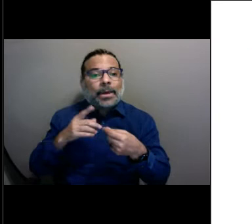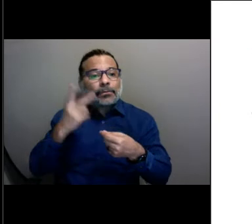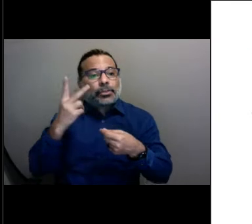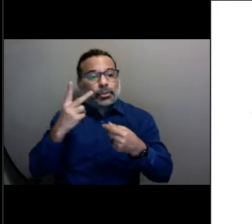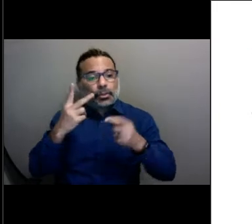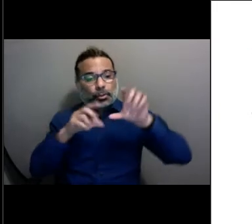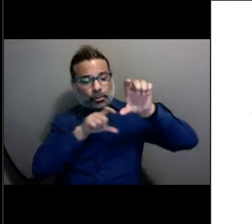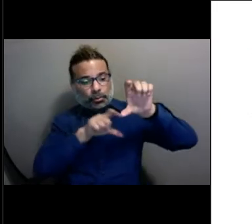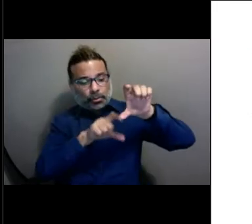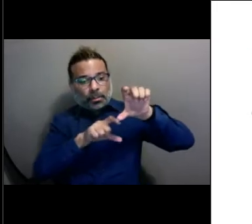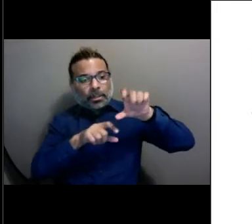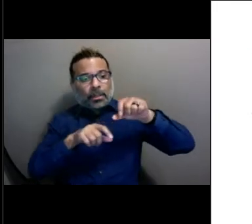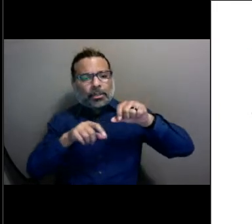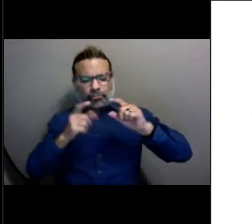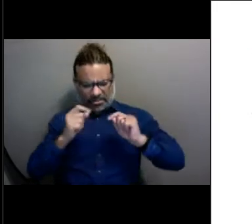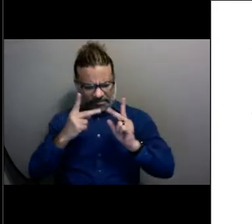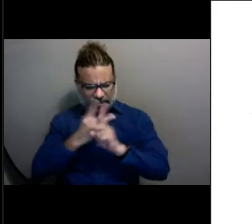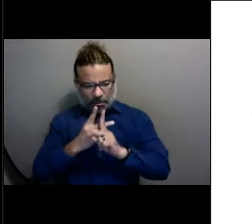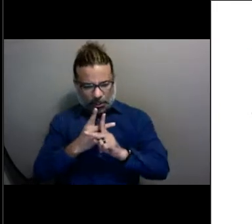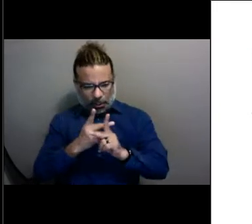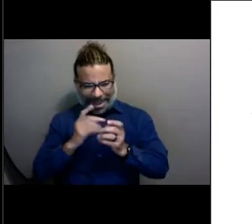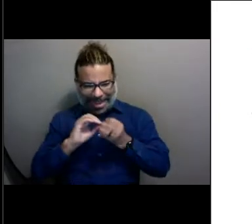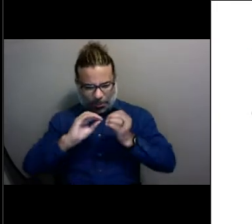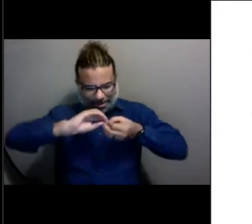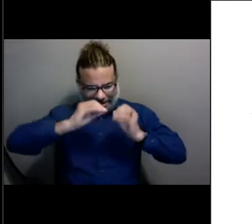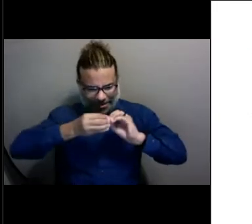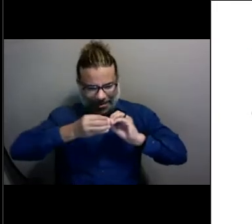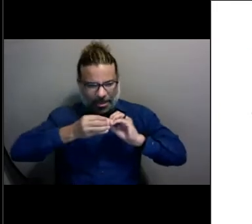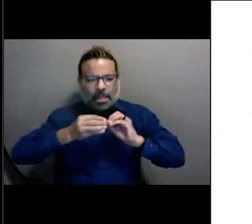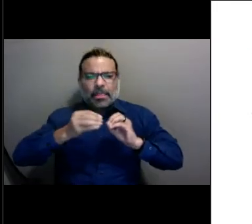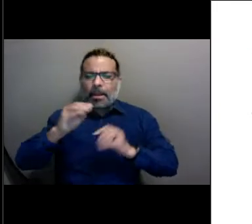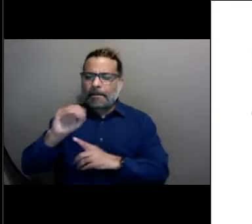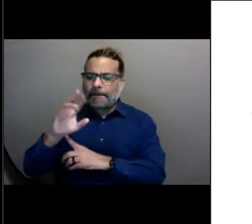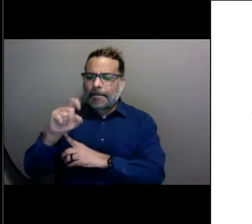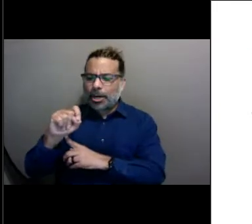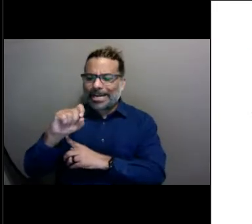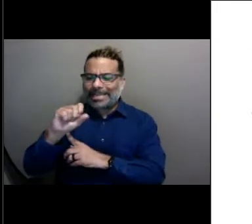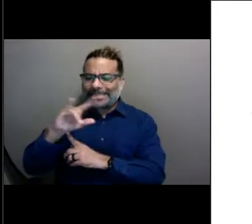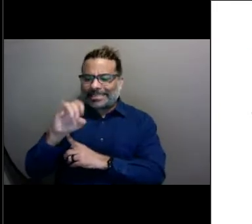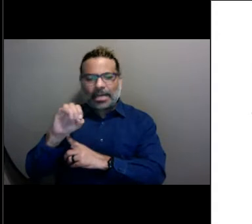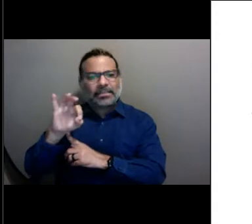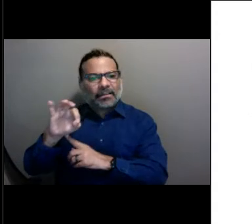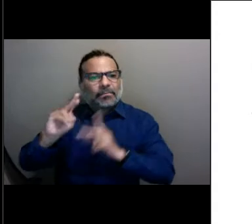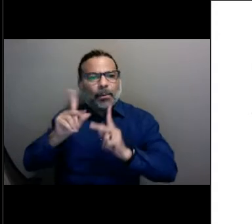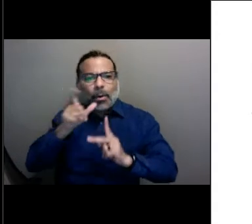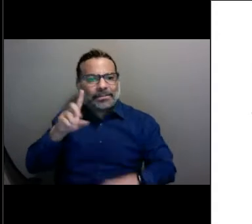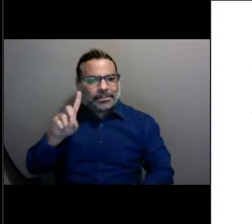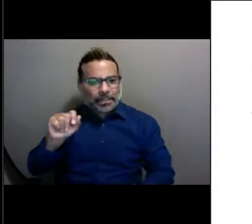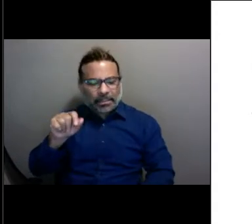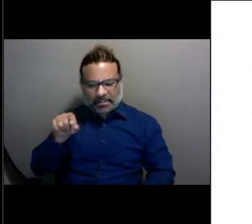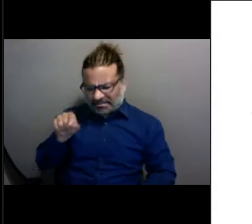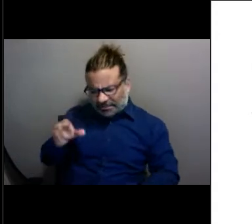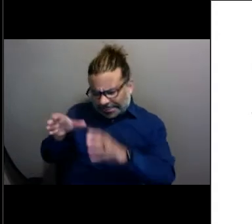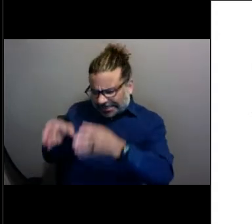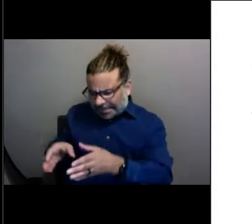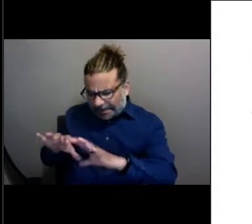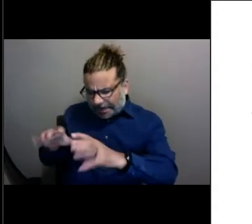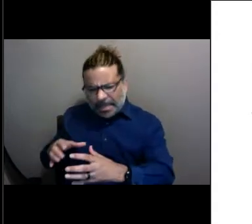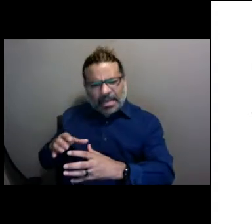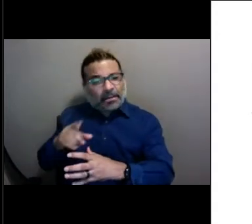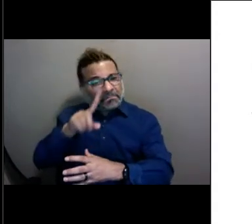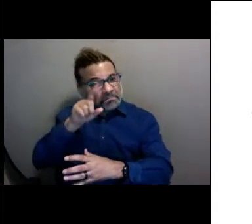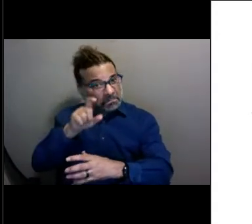to quantify the market size or the purchasing power for people with disabilities and try to see if there's a business case